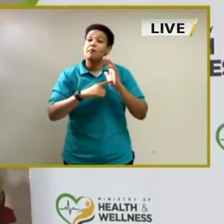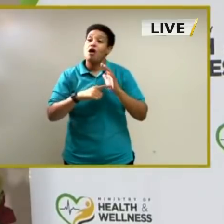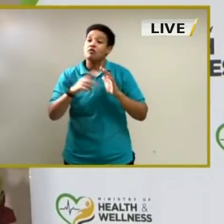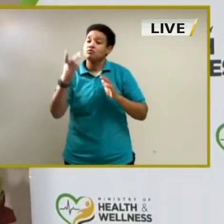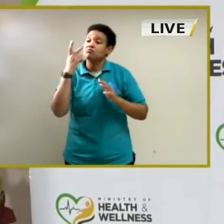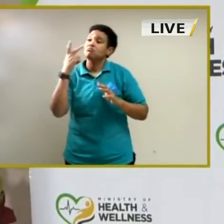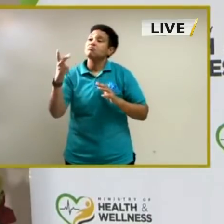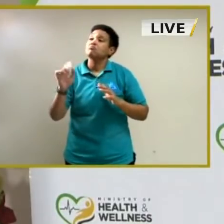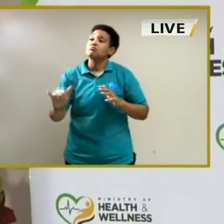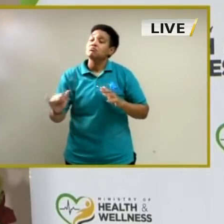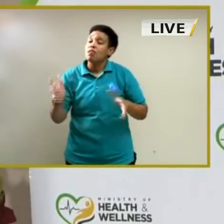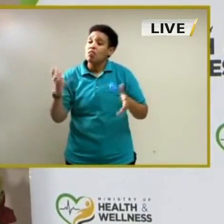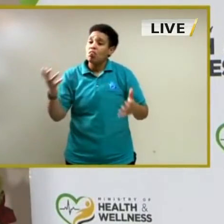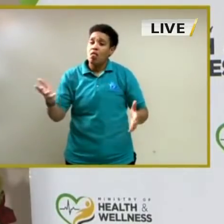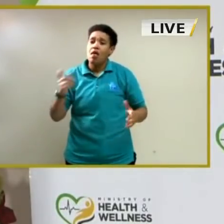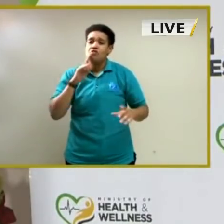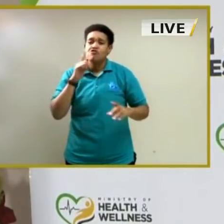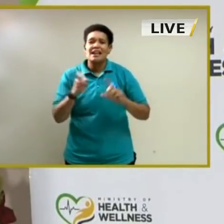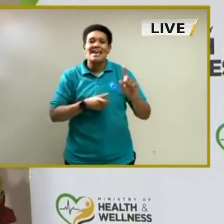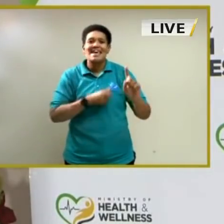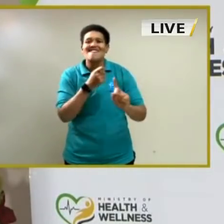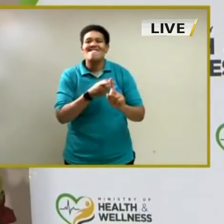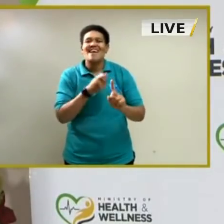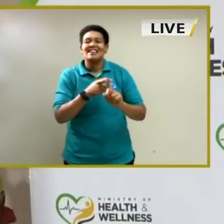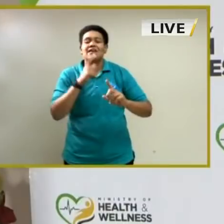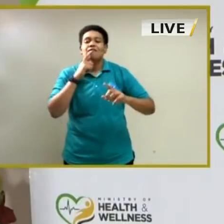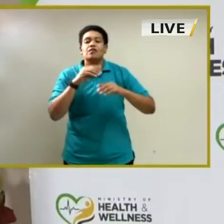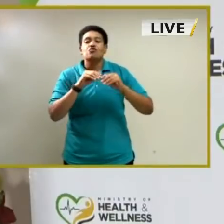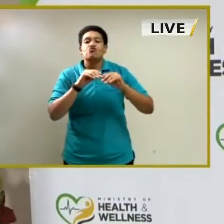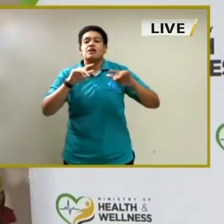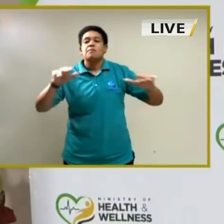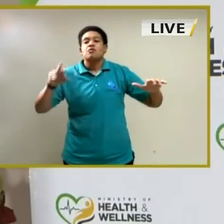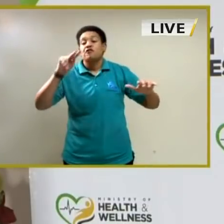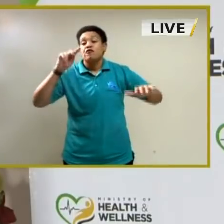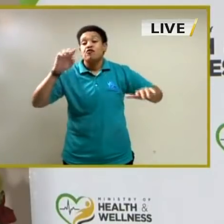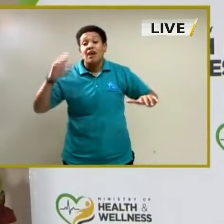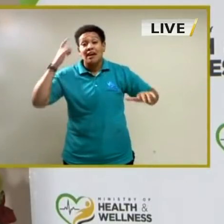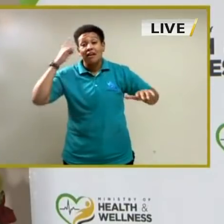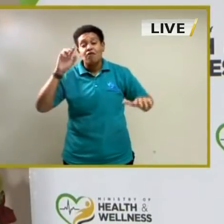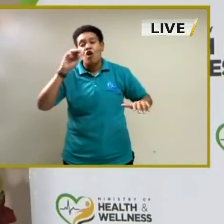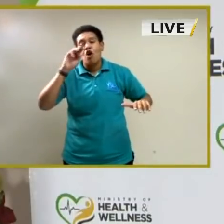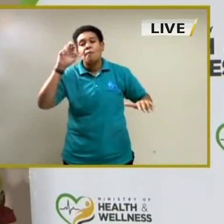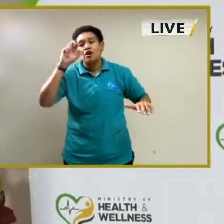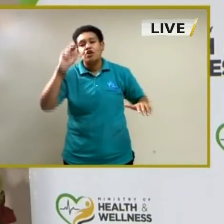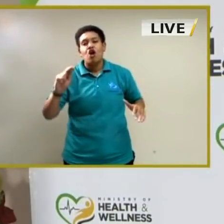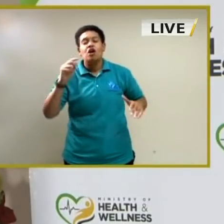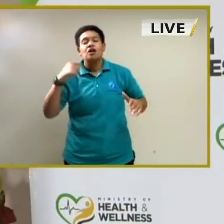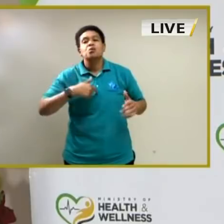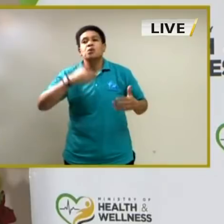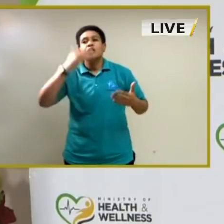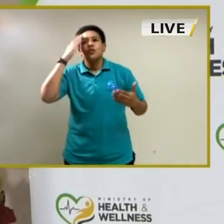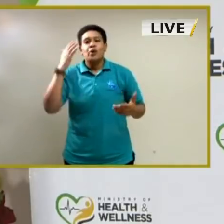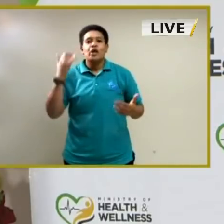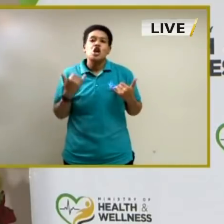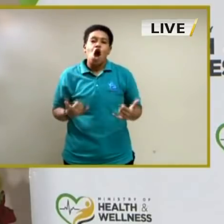was the effective reproductive rate for Omicron as we know it